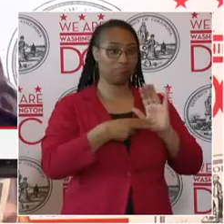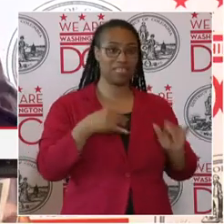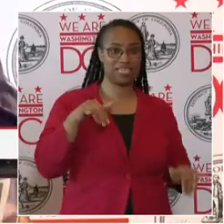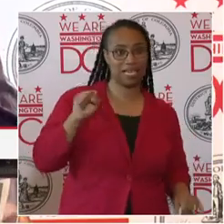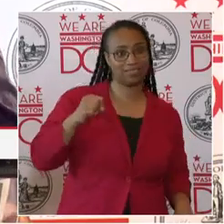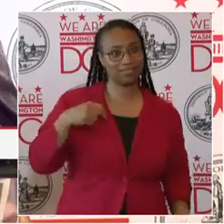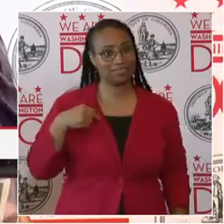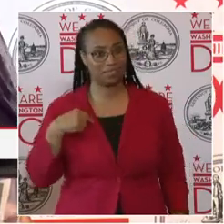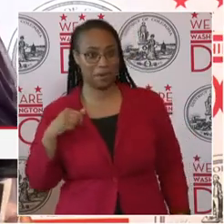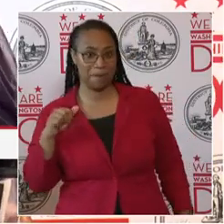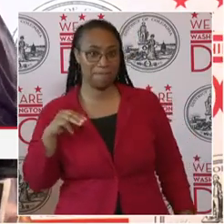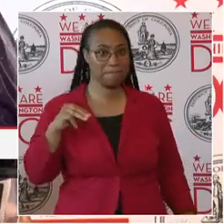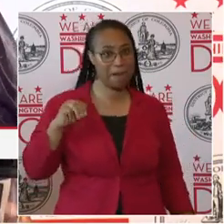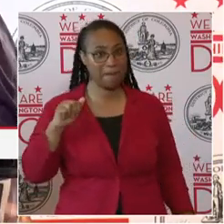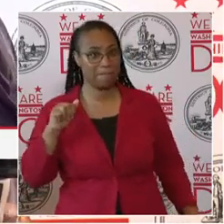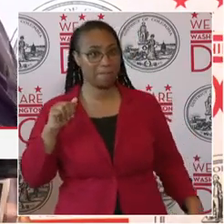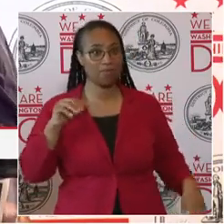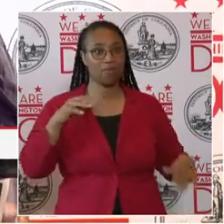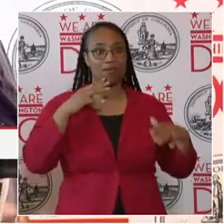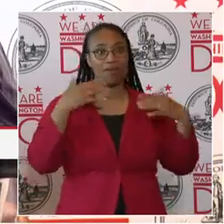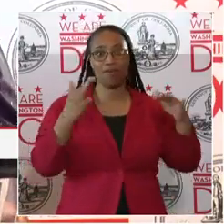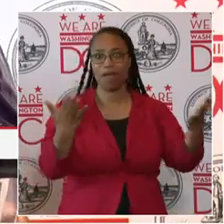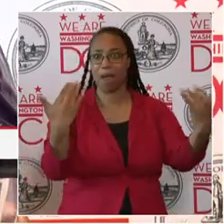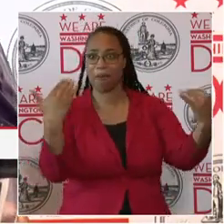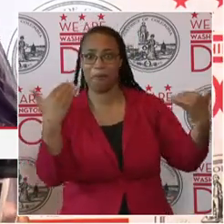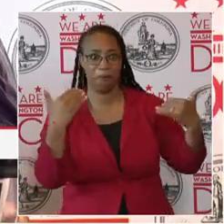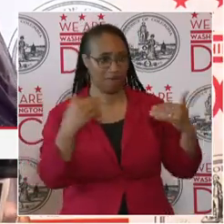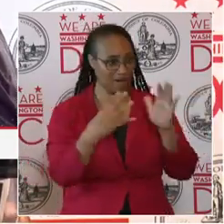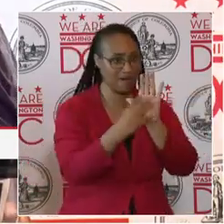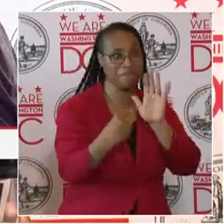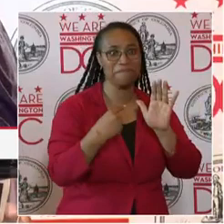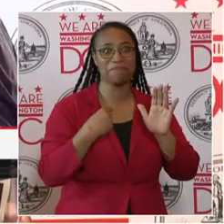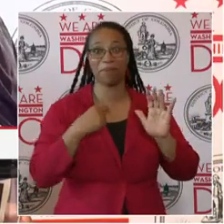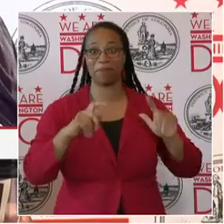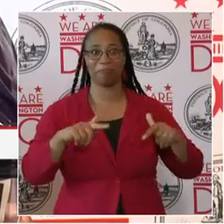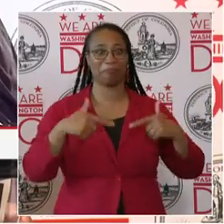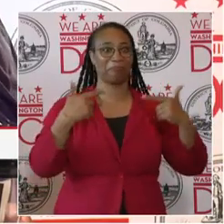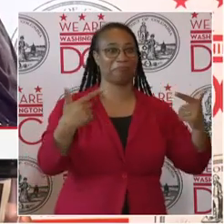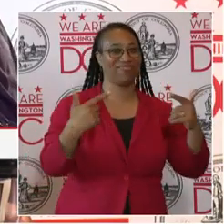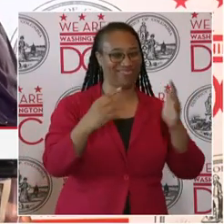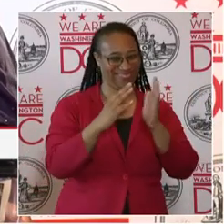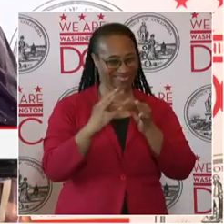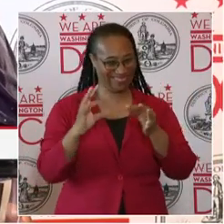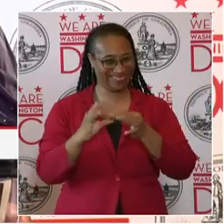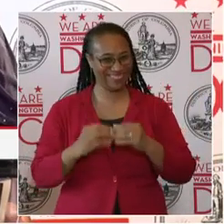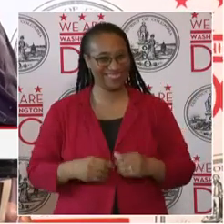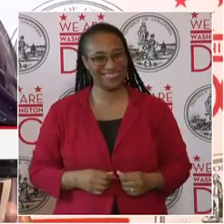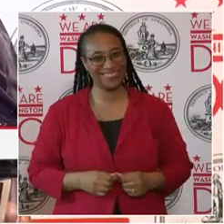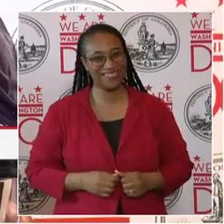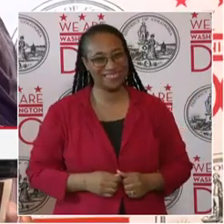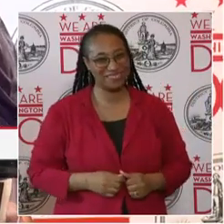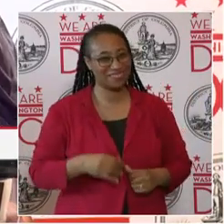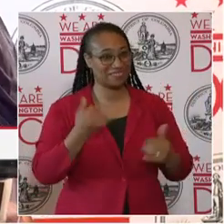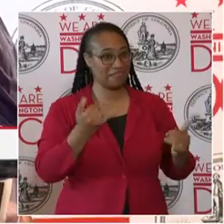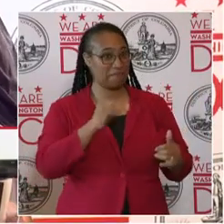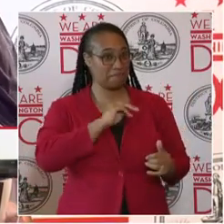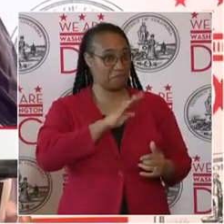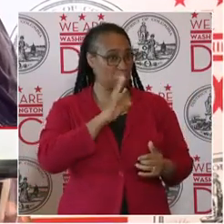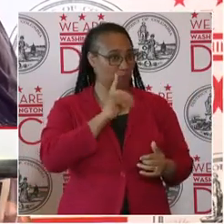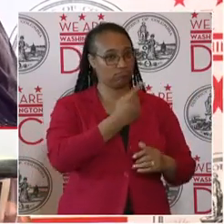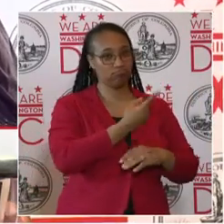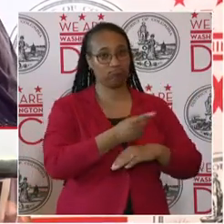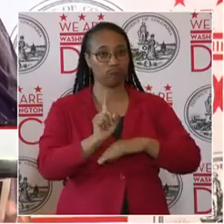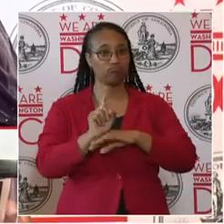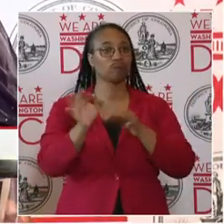yes, ma'am. Yes, ma'am. Mayor Bowser is going to come forth and bring some greetings and acknowledgments, and then we're going to celebrate